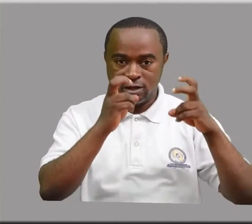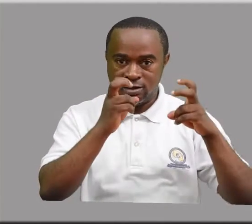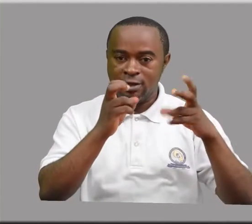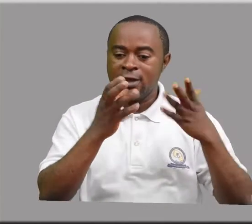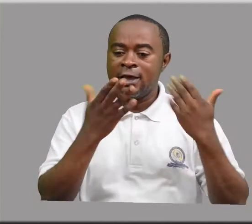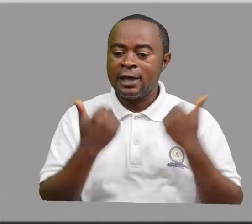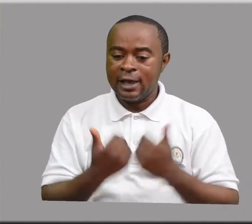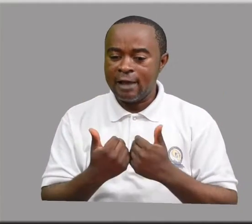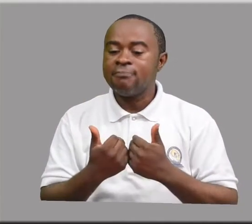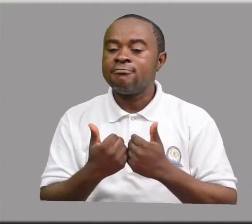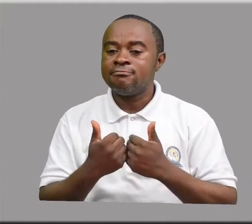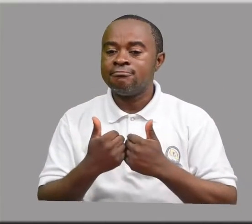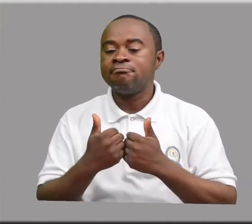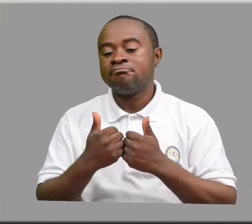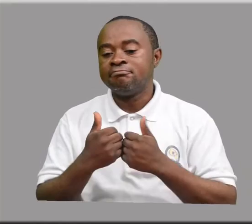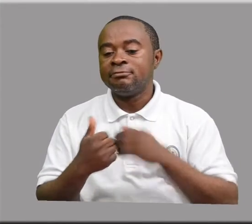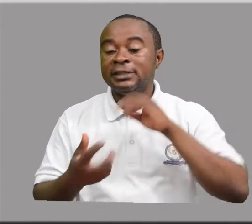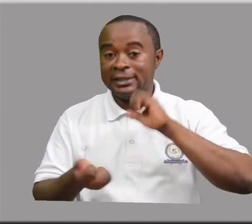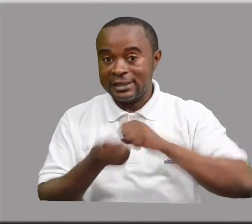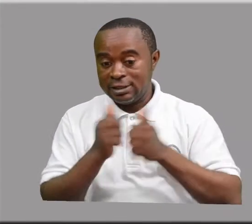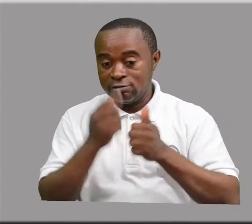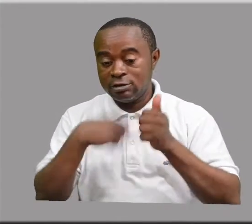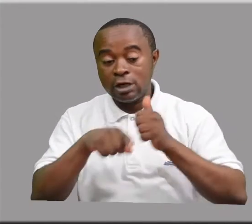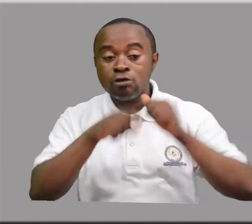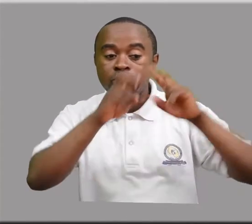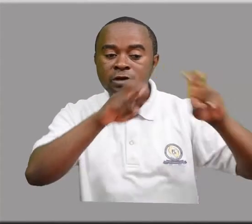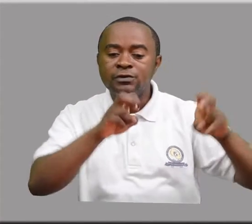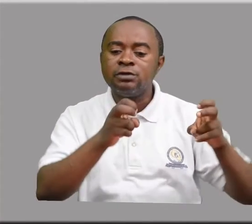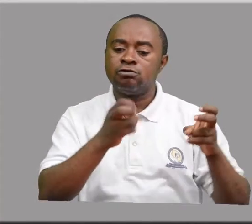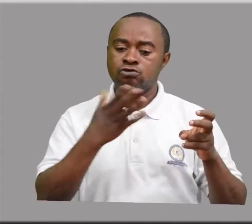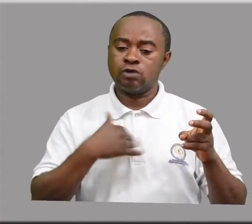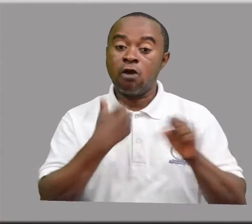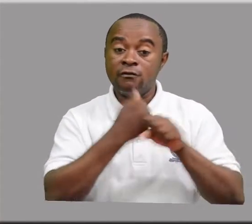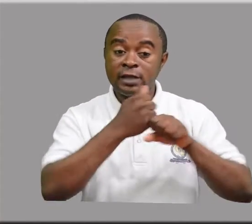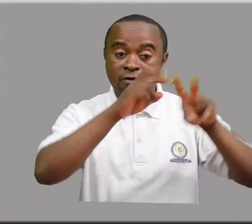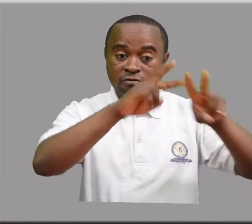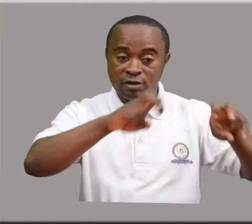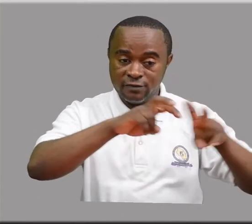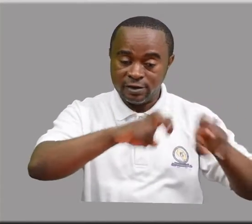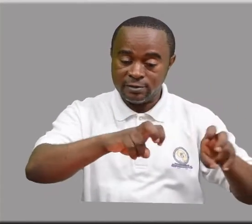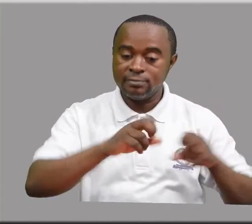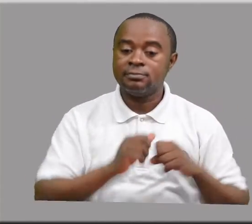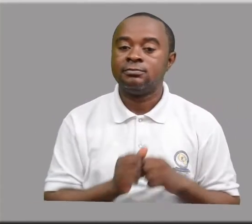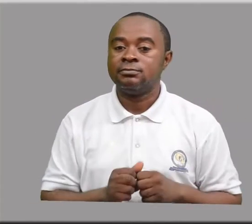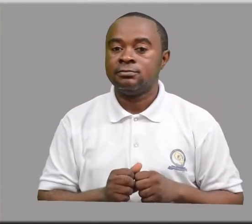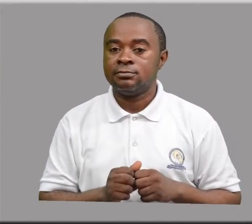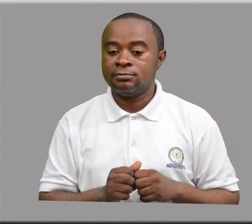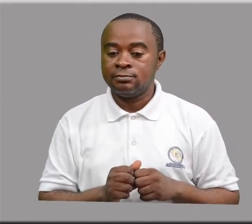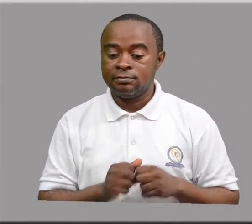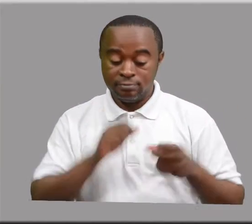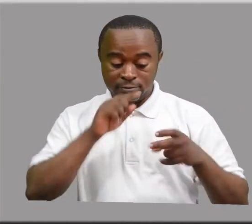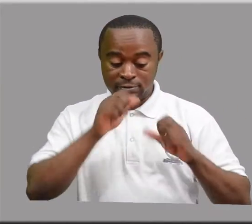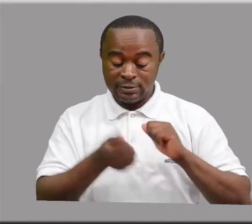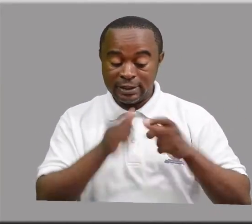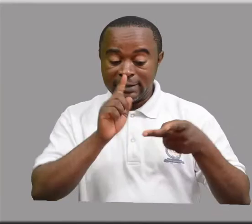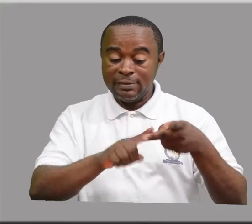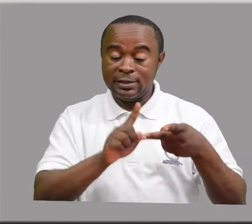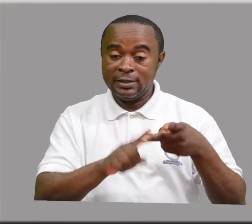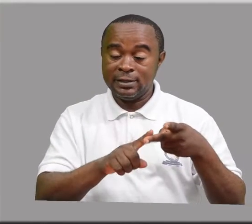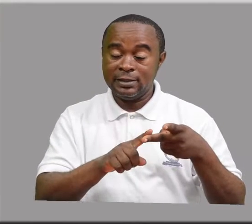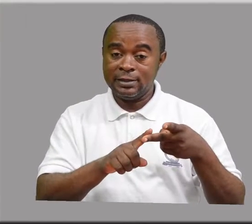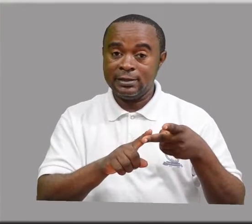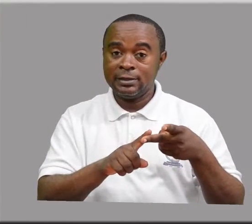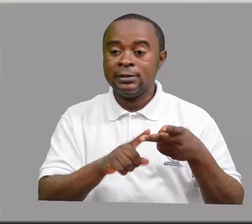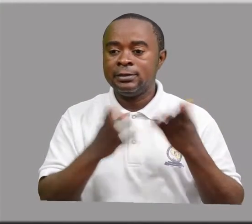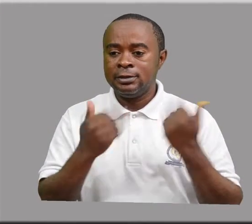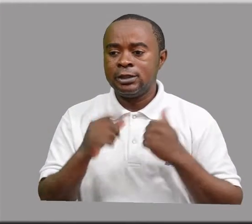a research problem that you have questions around it and that you want to research on. And then the second step